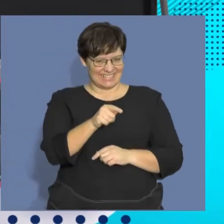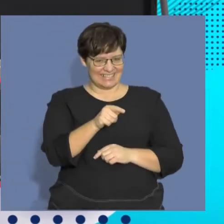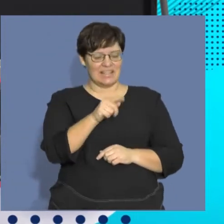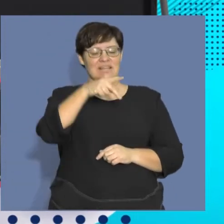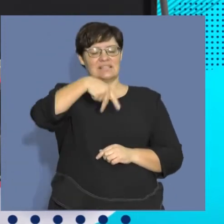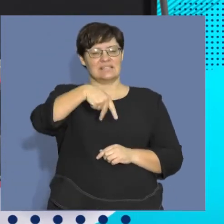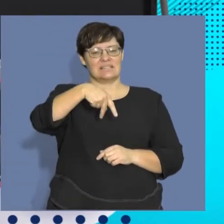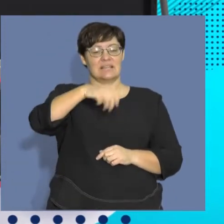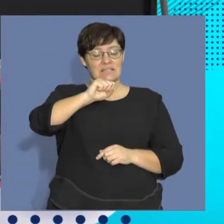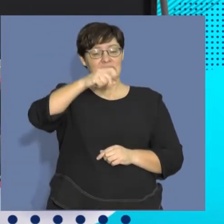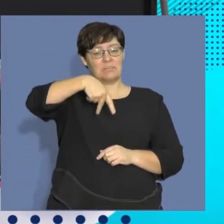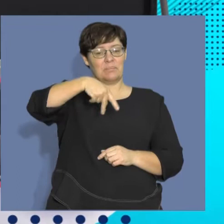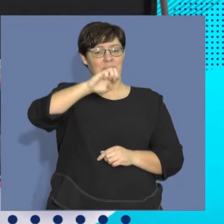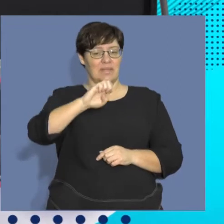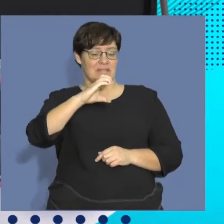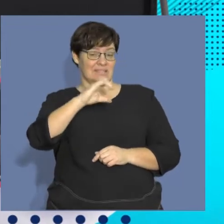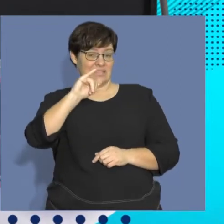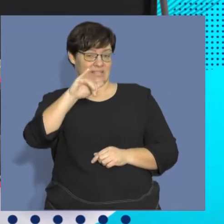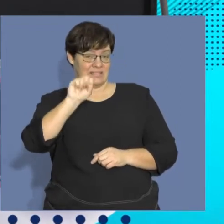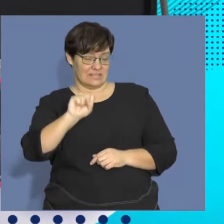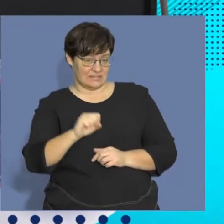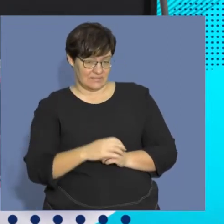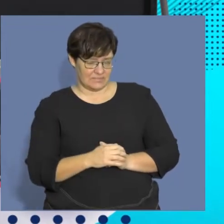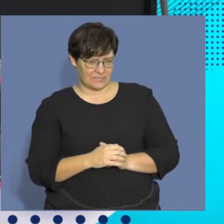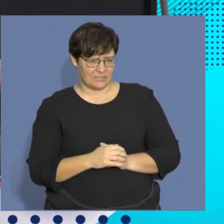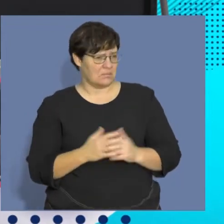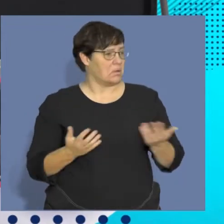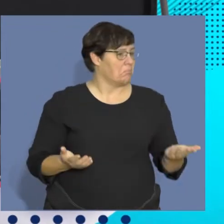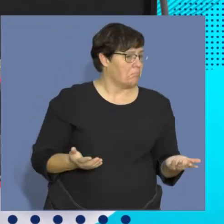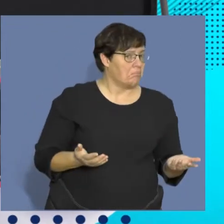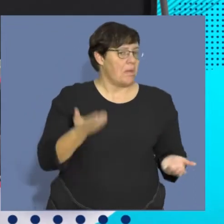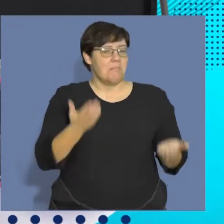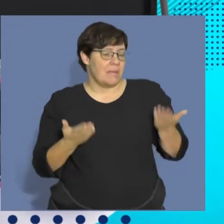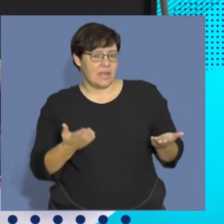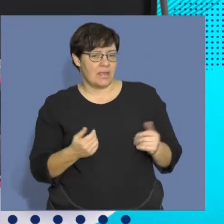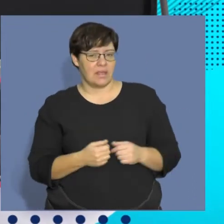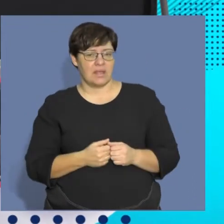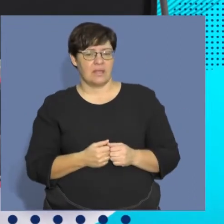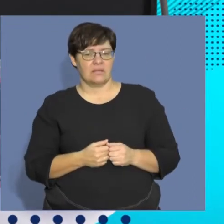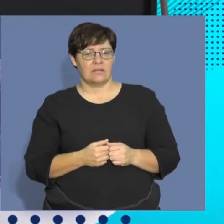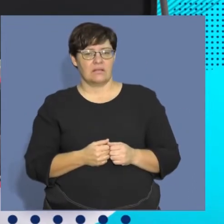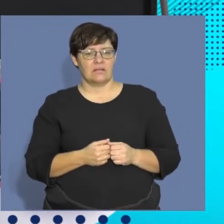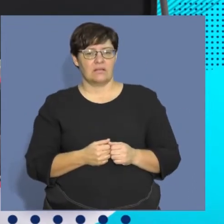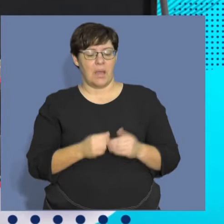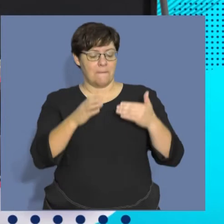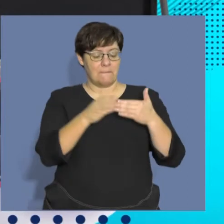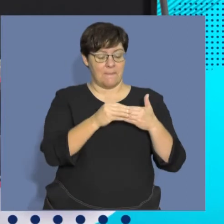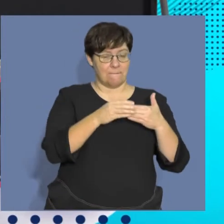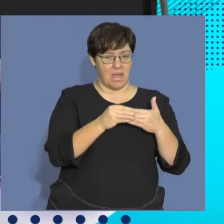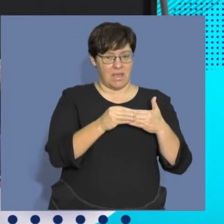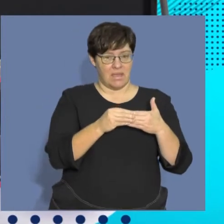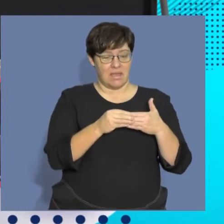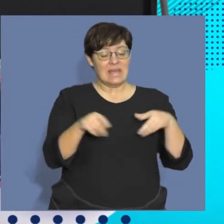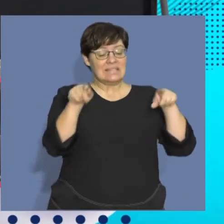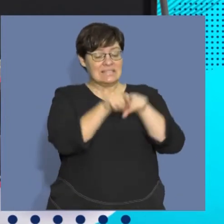a species. But what happens if we start putting lots of members of